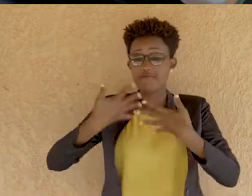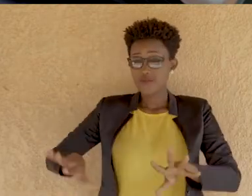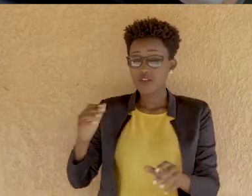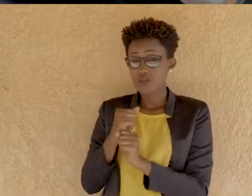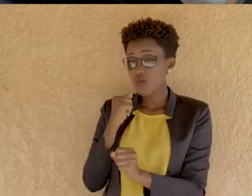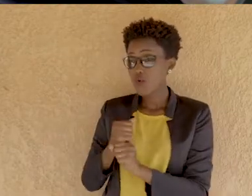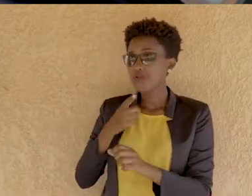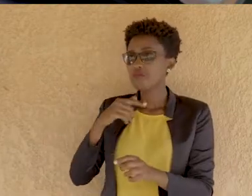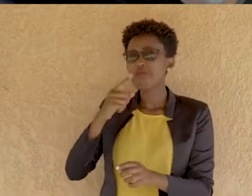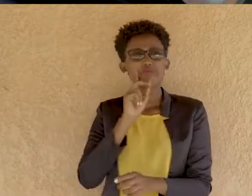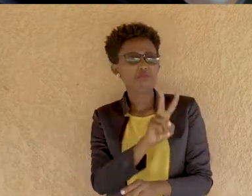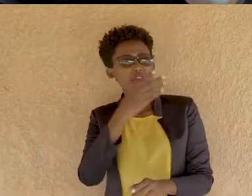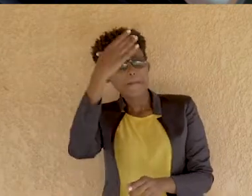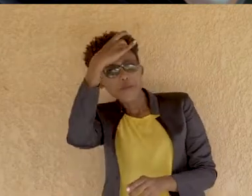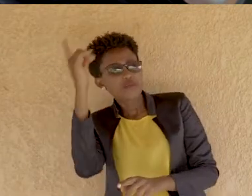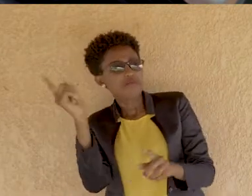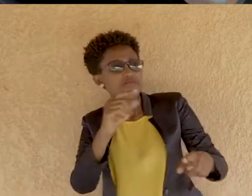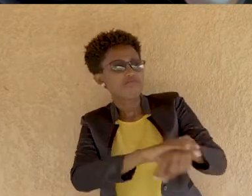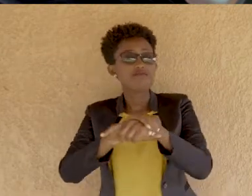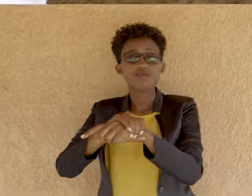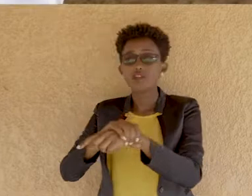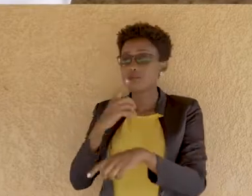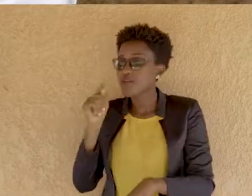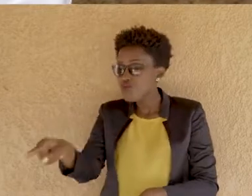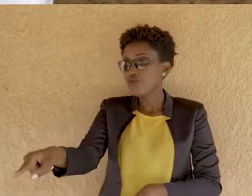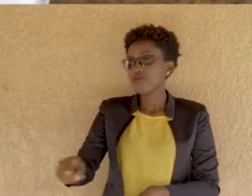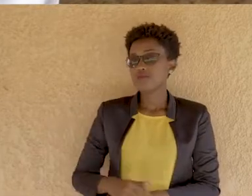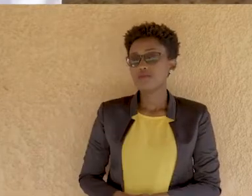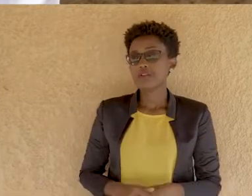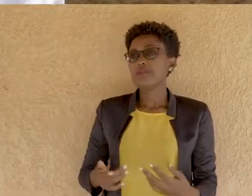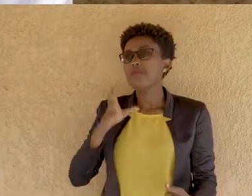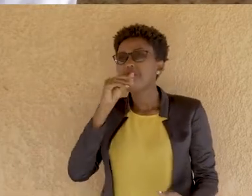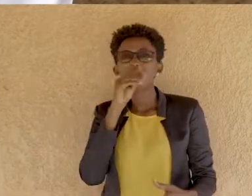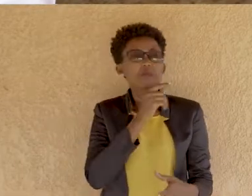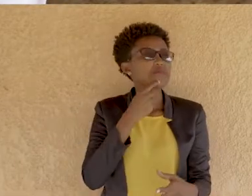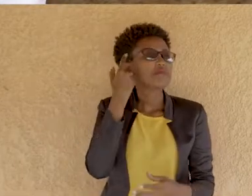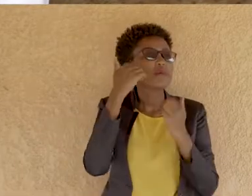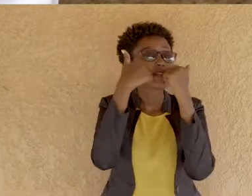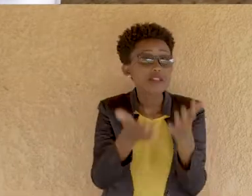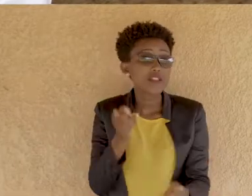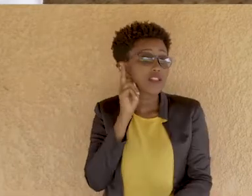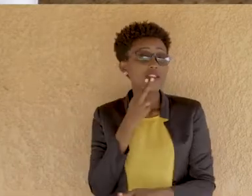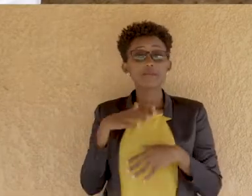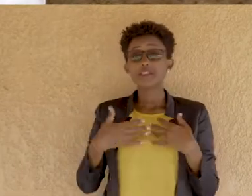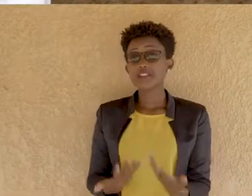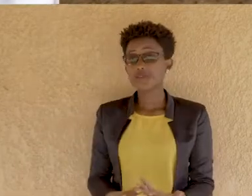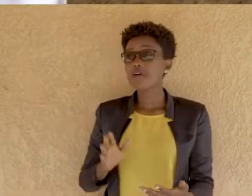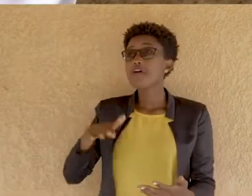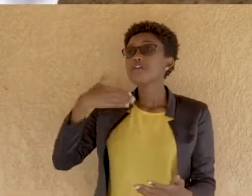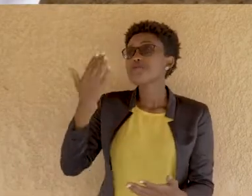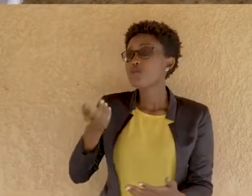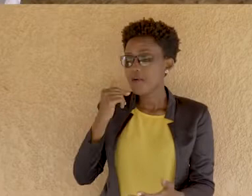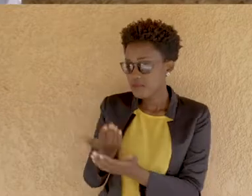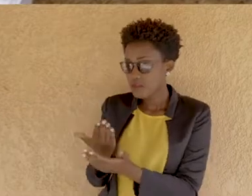police officers came towards me and said, "This one." They spoke to me, but I did not understand them. They gestured for